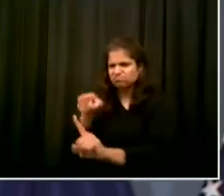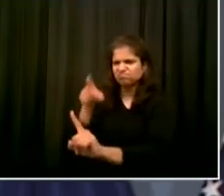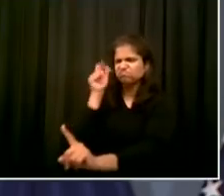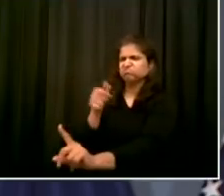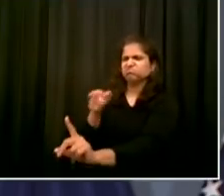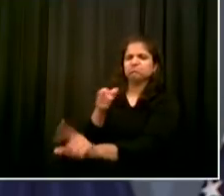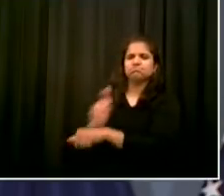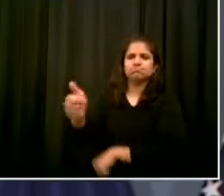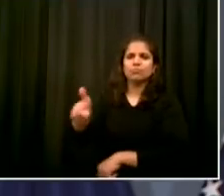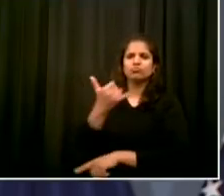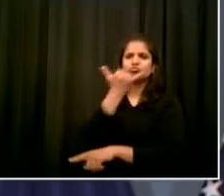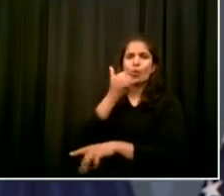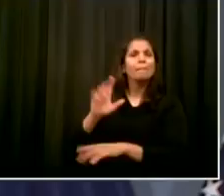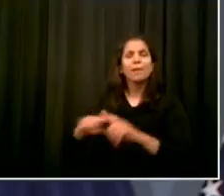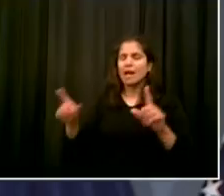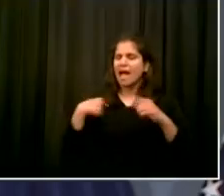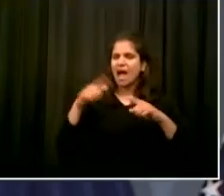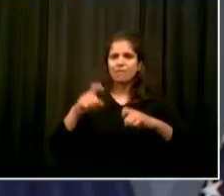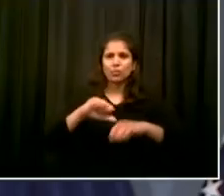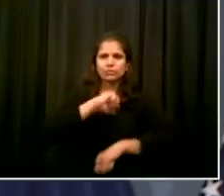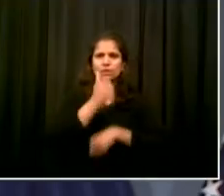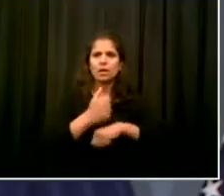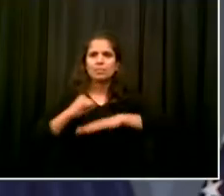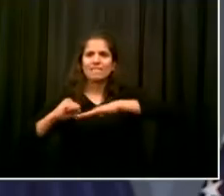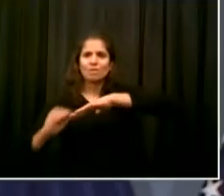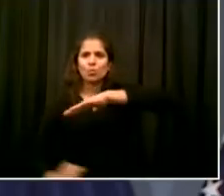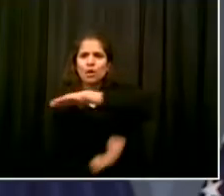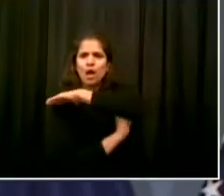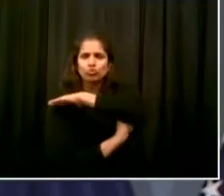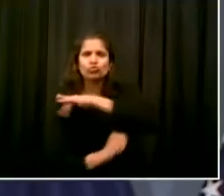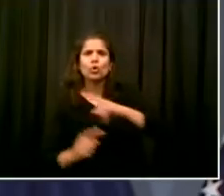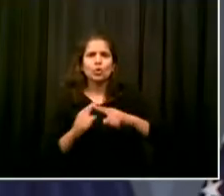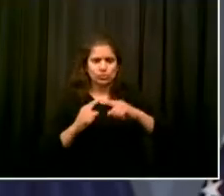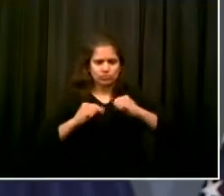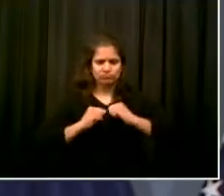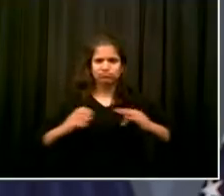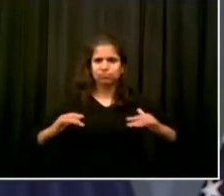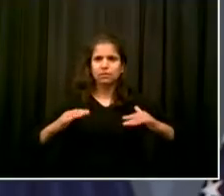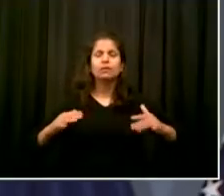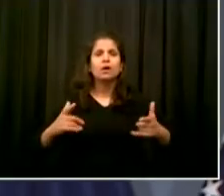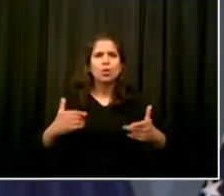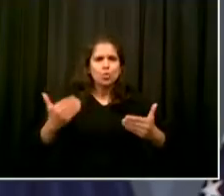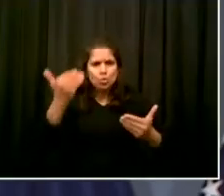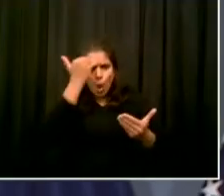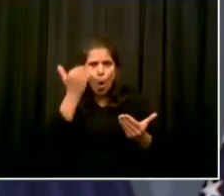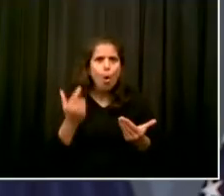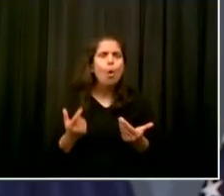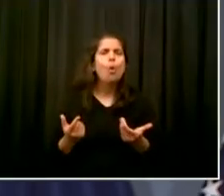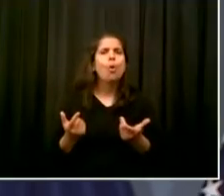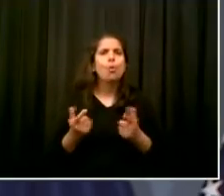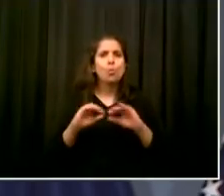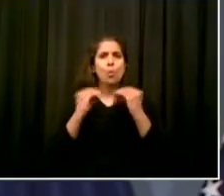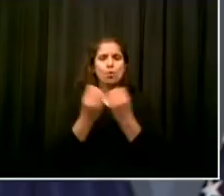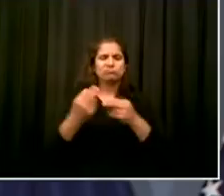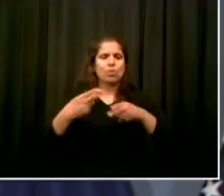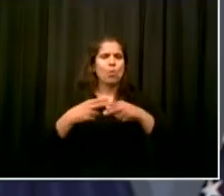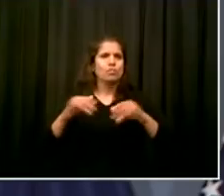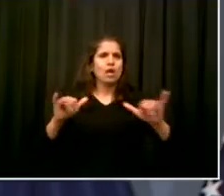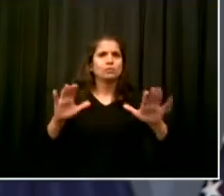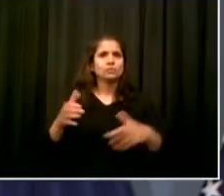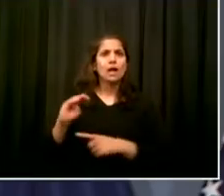room with a small group of people. And it built, and it built, and it built. And